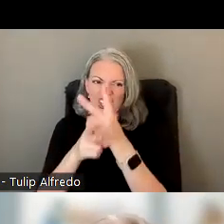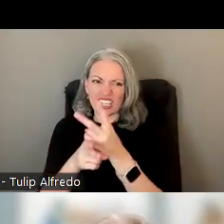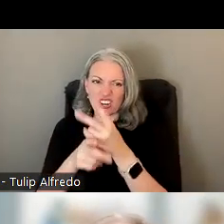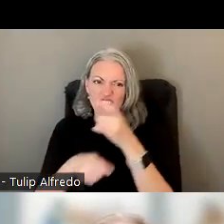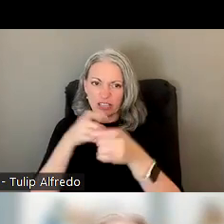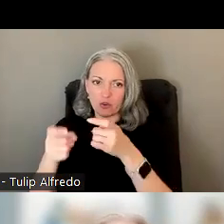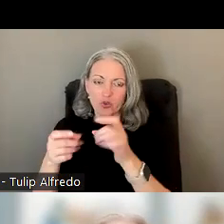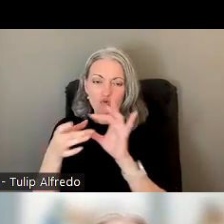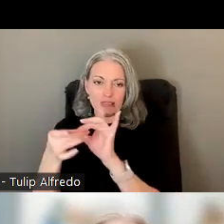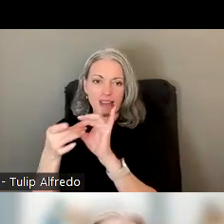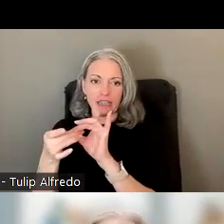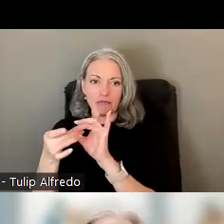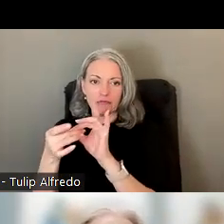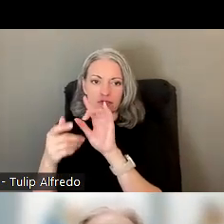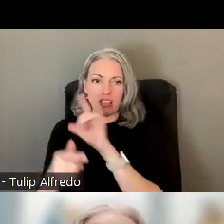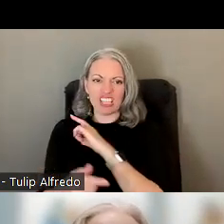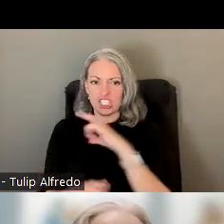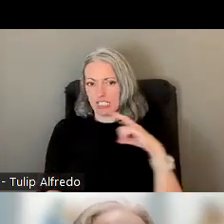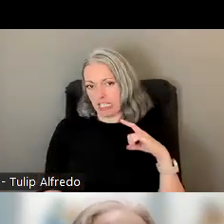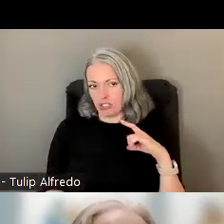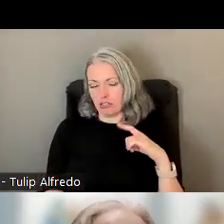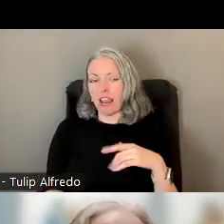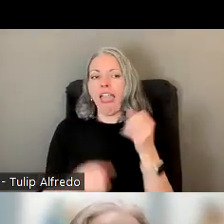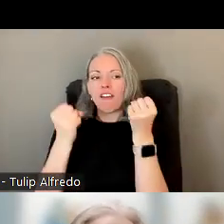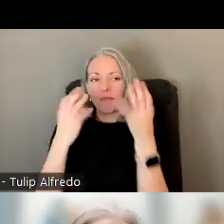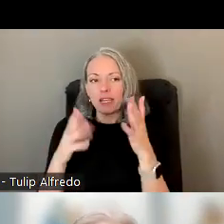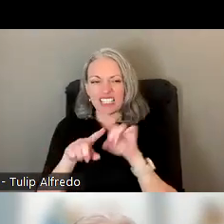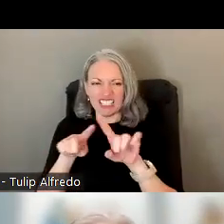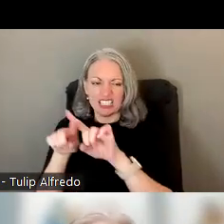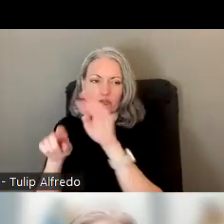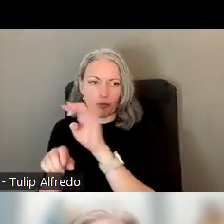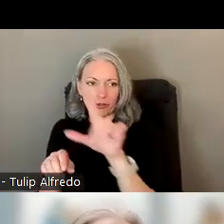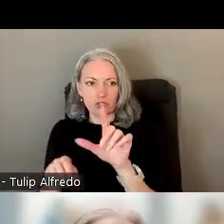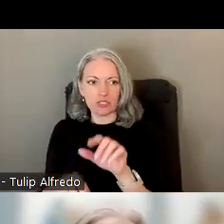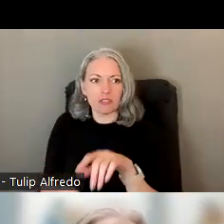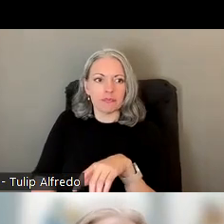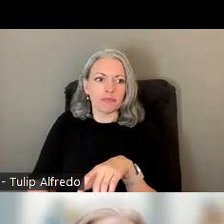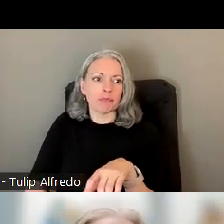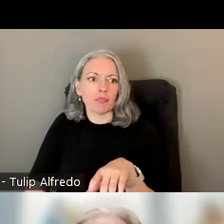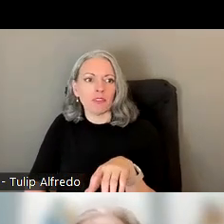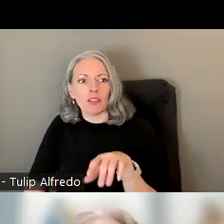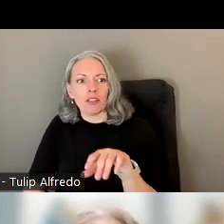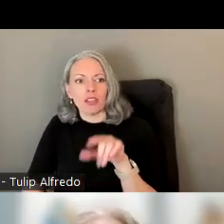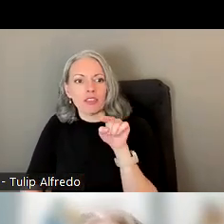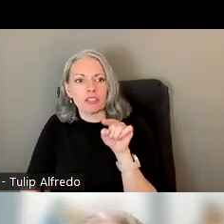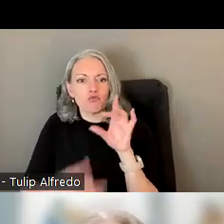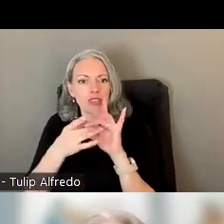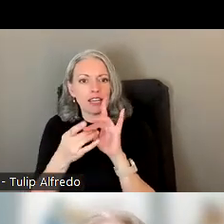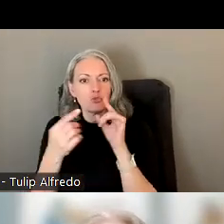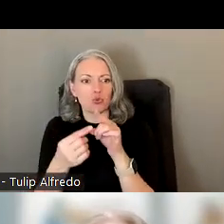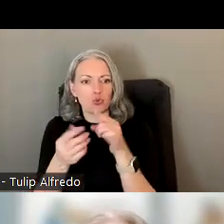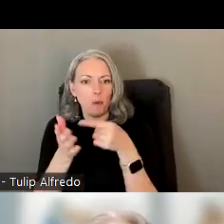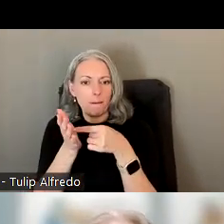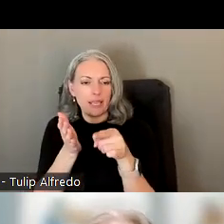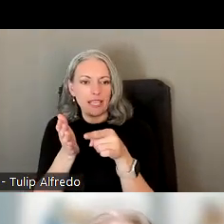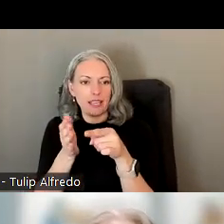legislation. There are a number of bills. At AB 518 is the first one that I'm going to talk about that are related to basically making the paid family